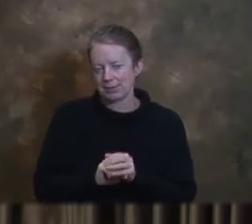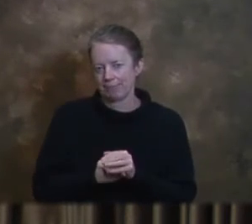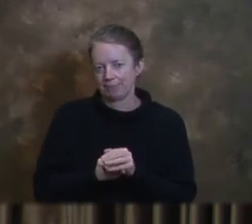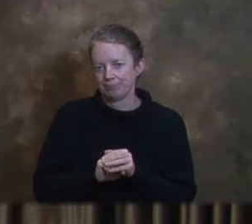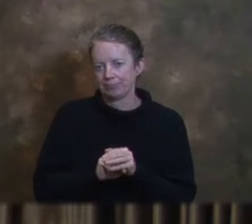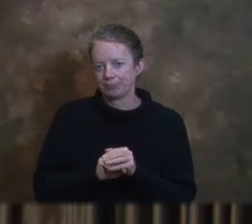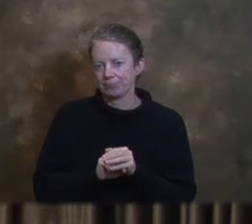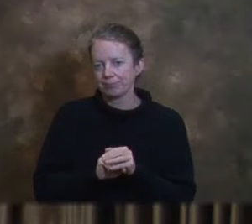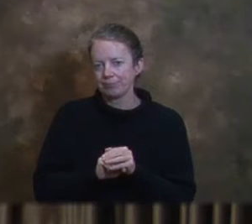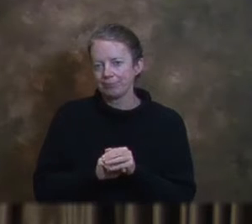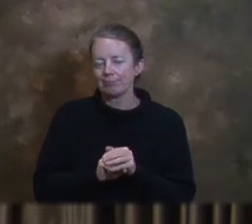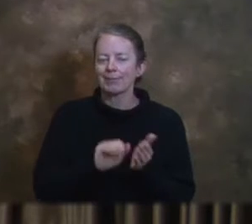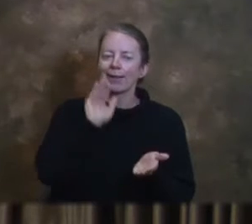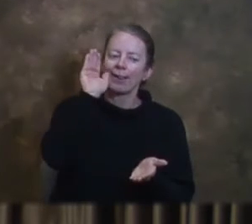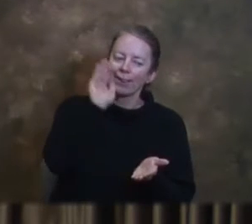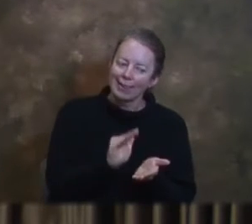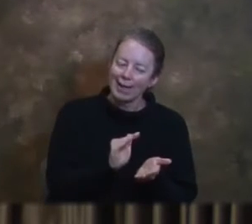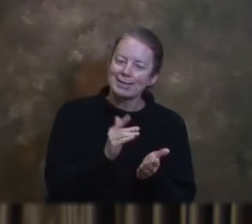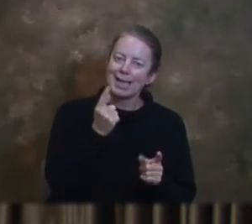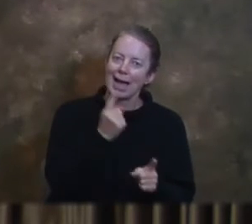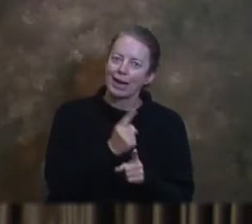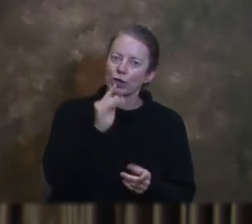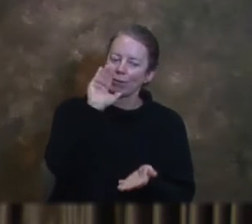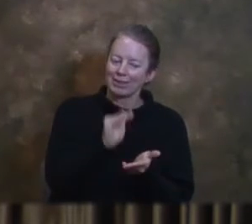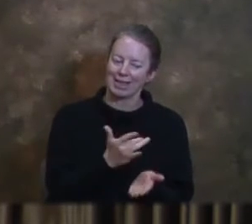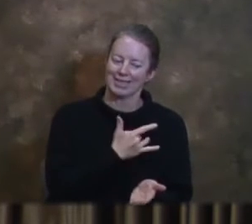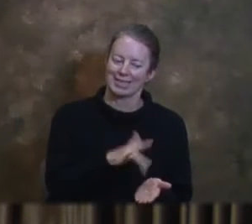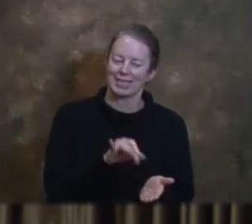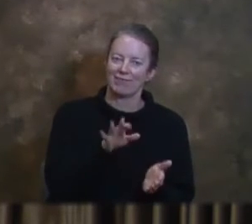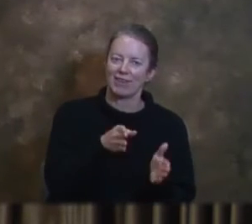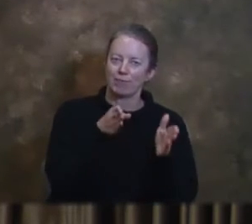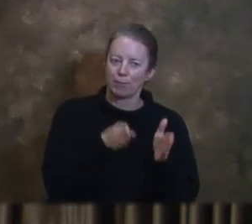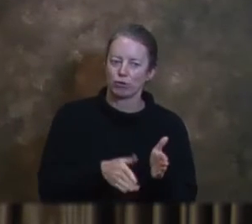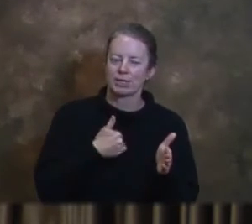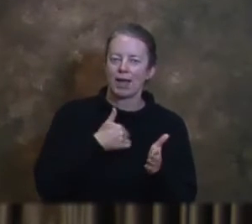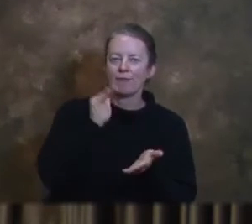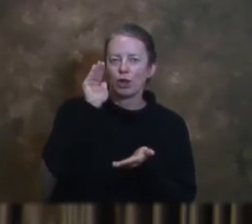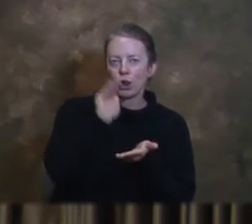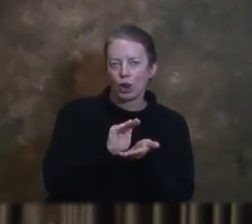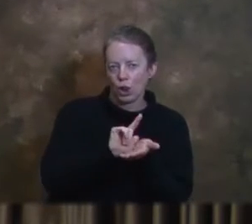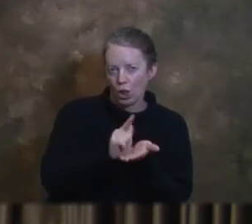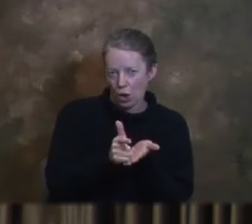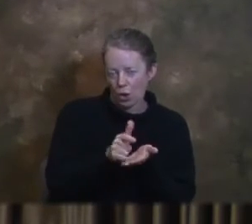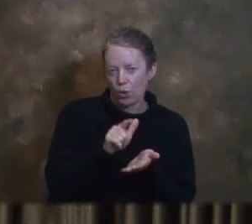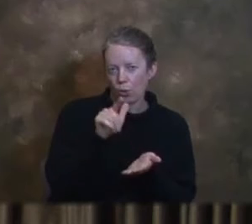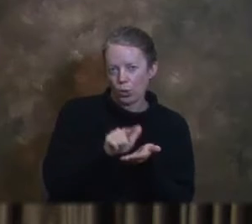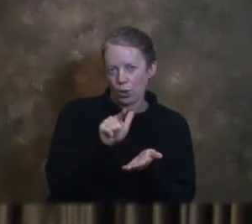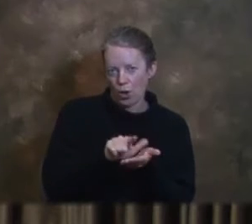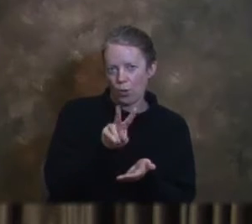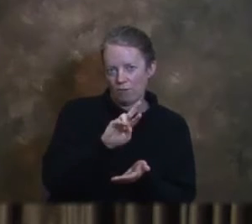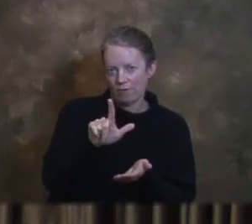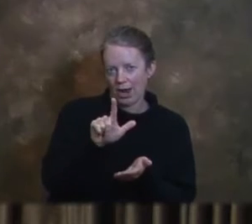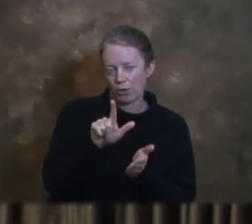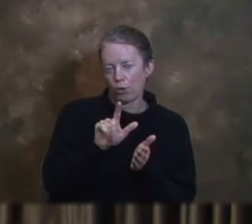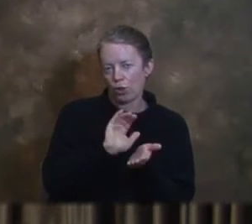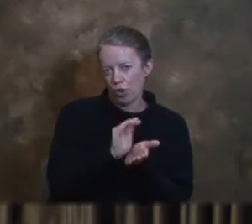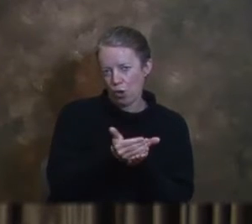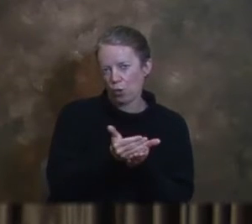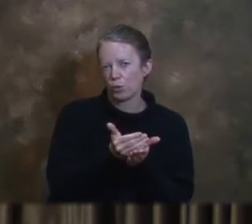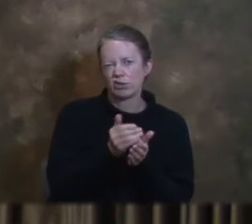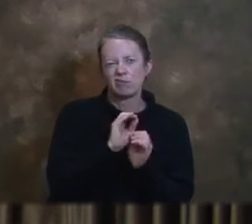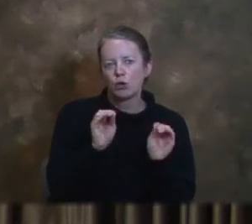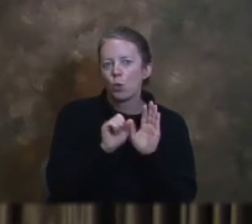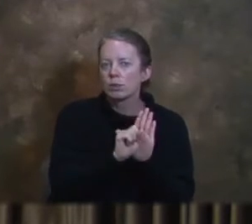to be less accurate and less sensitive when folks have lower viral loads or asymptomatic. And so we just want to caution folks to remember